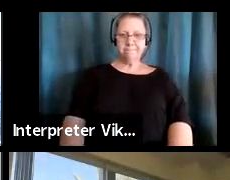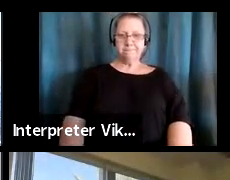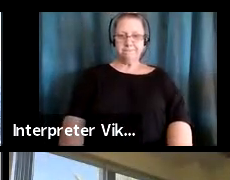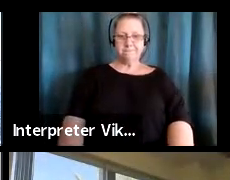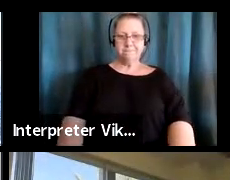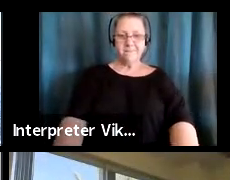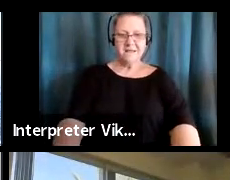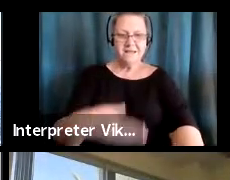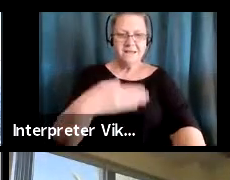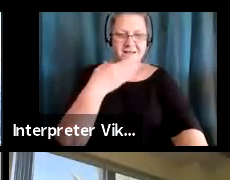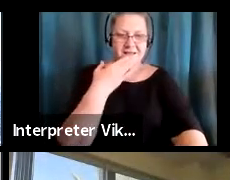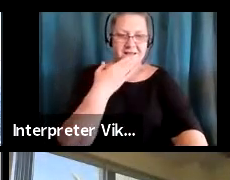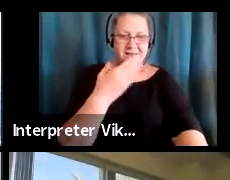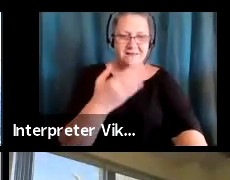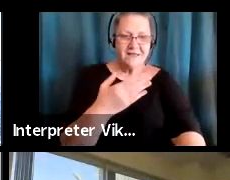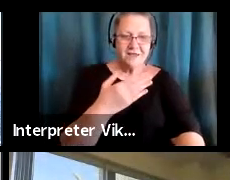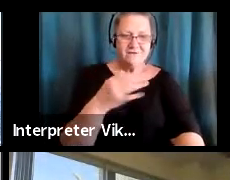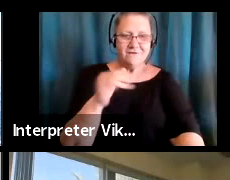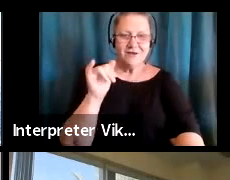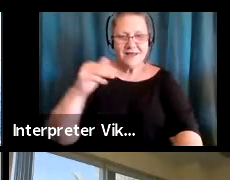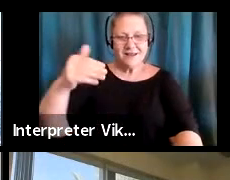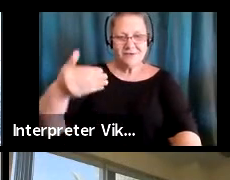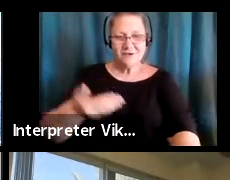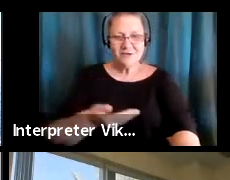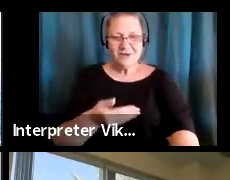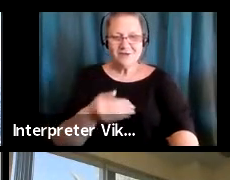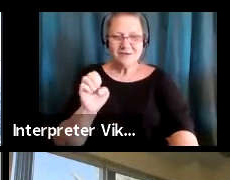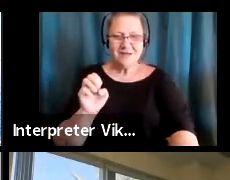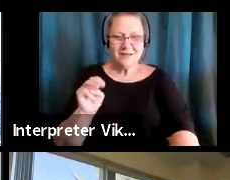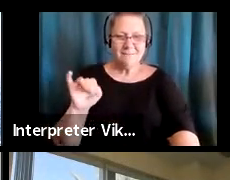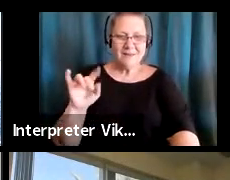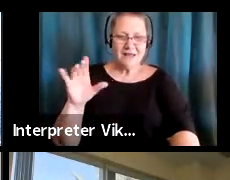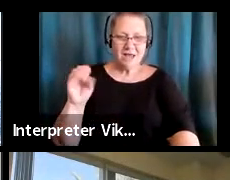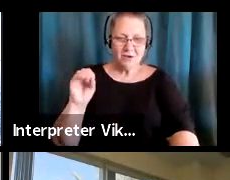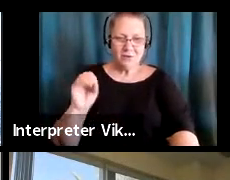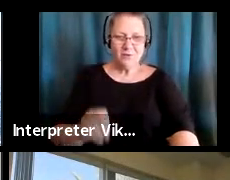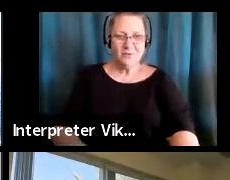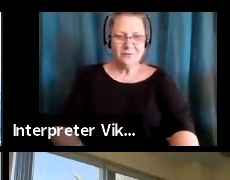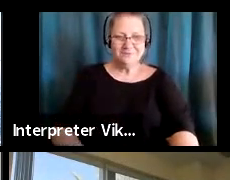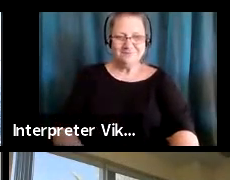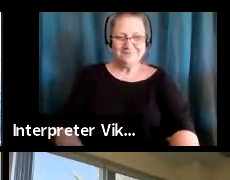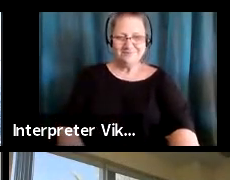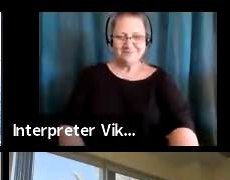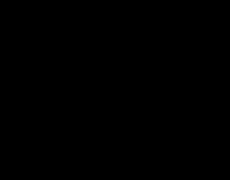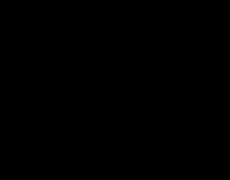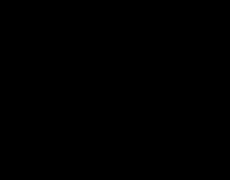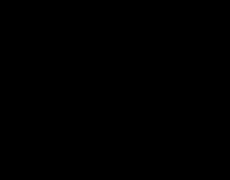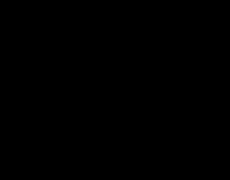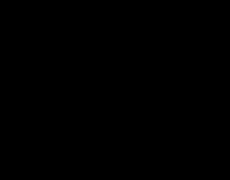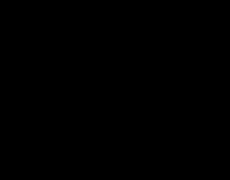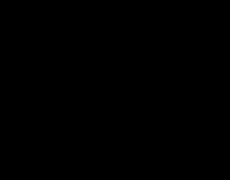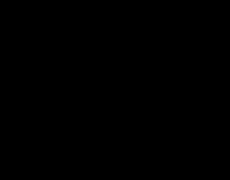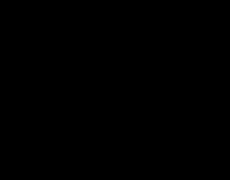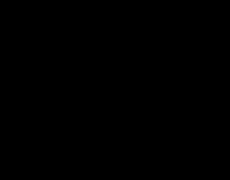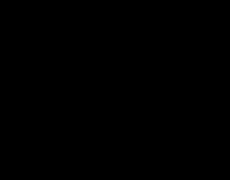Thank you so much for that introduction, Emilio. Let me pull up mine,